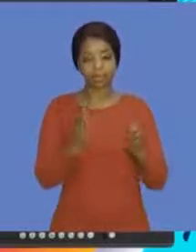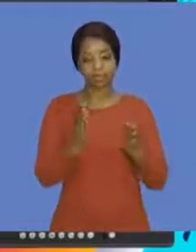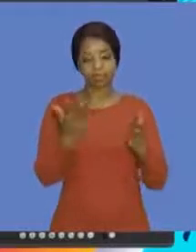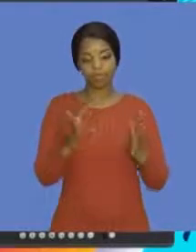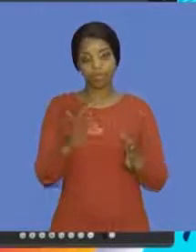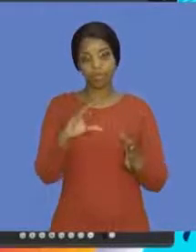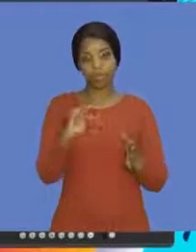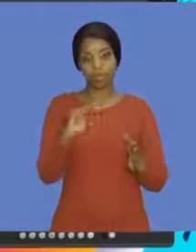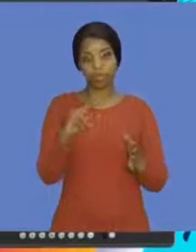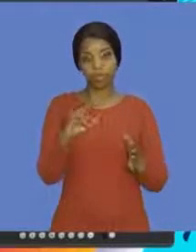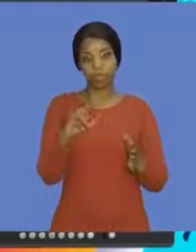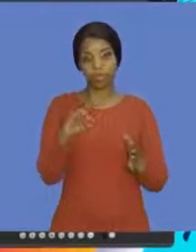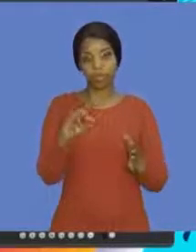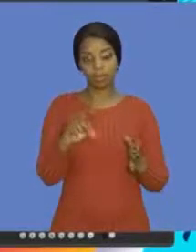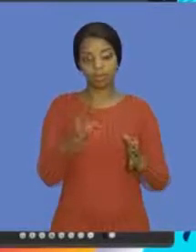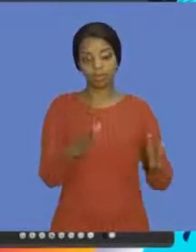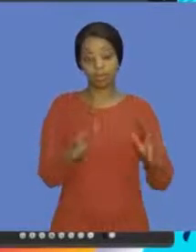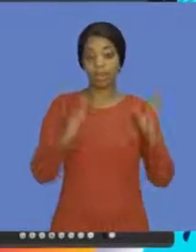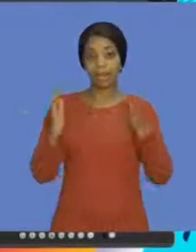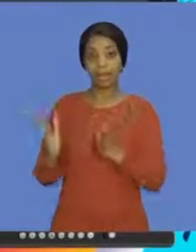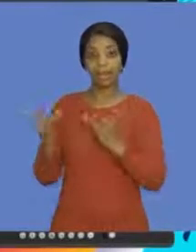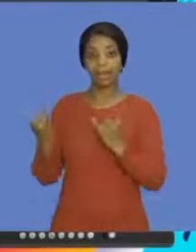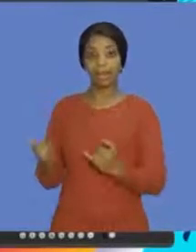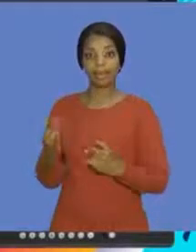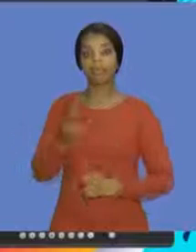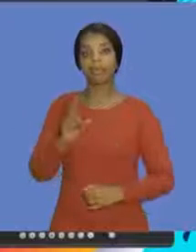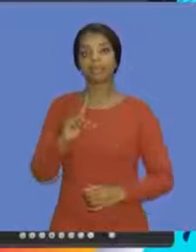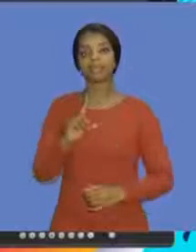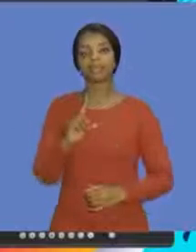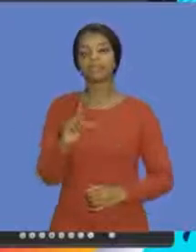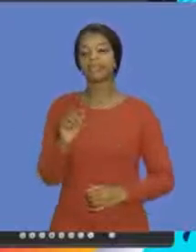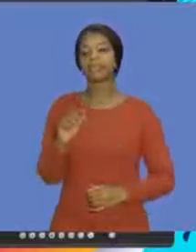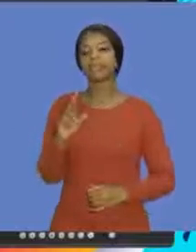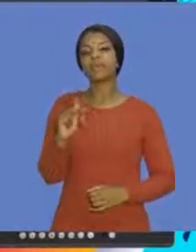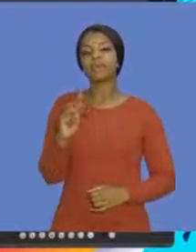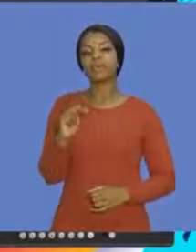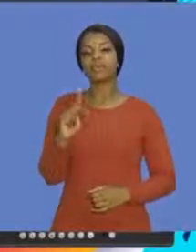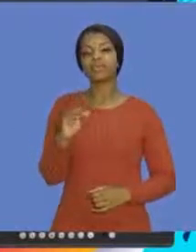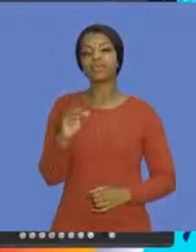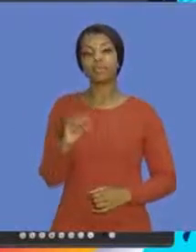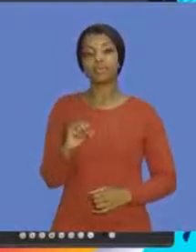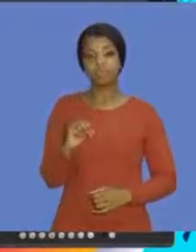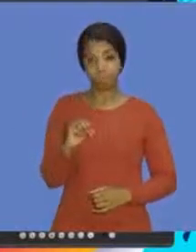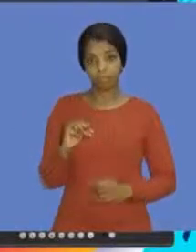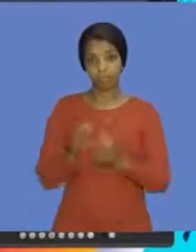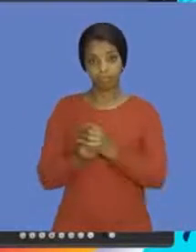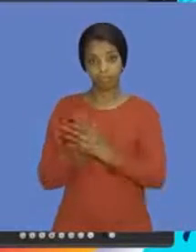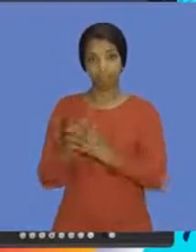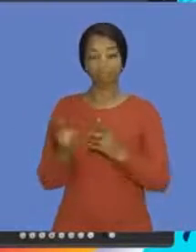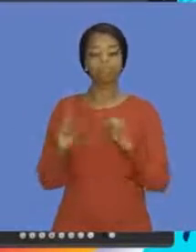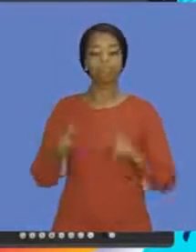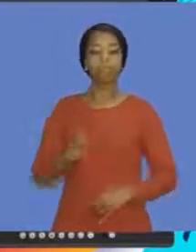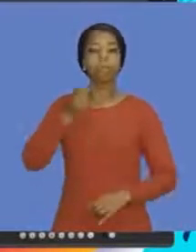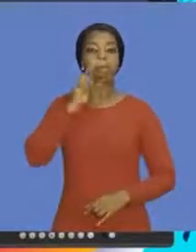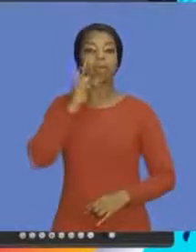detail. We specifically gonna use foreign exchange just to see exactly what are these trends and models that I